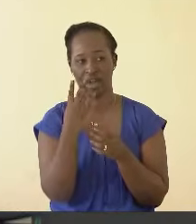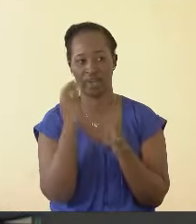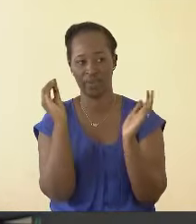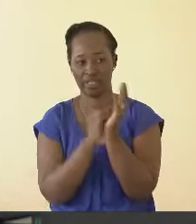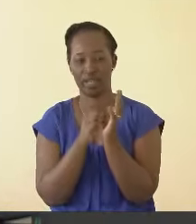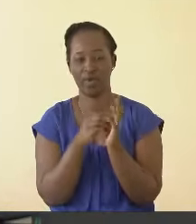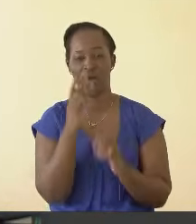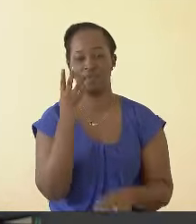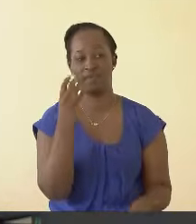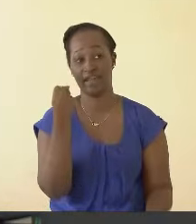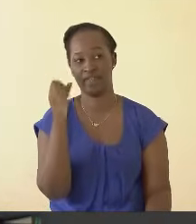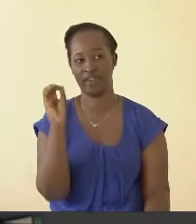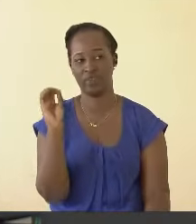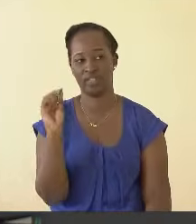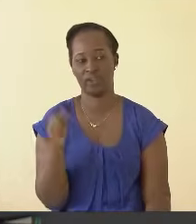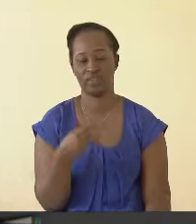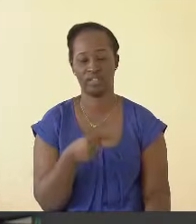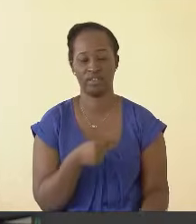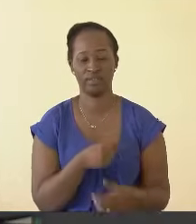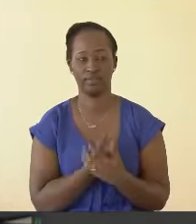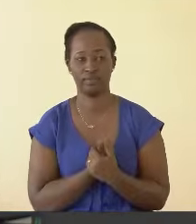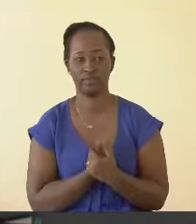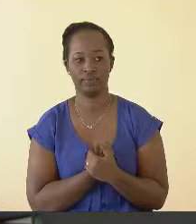of April. So here, nothing.